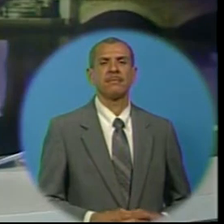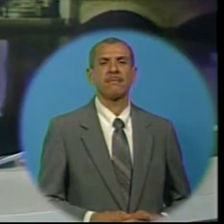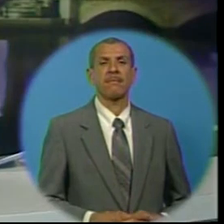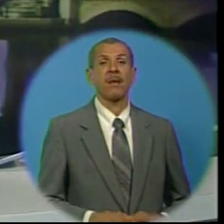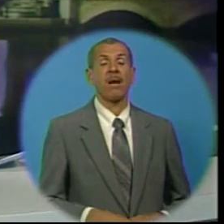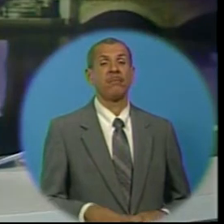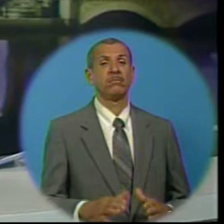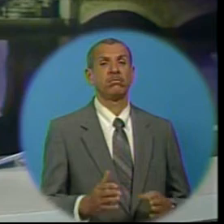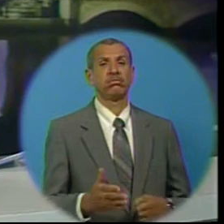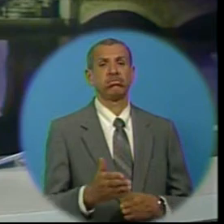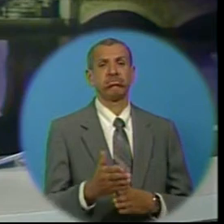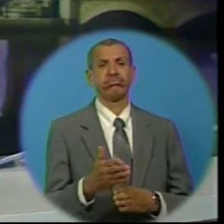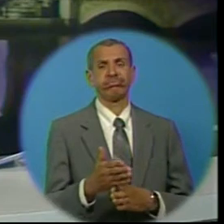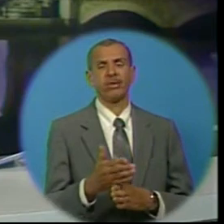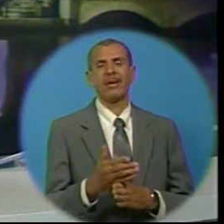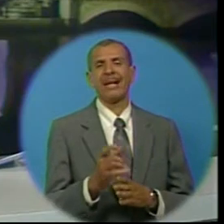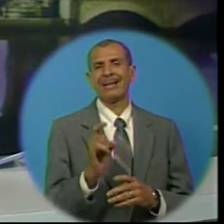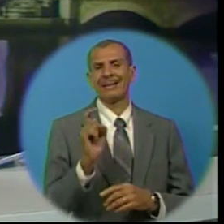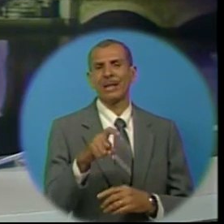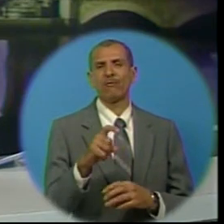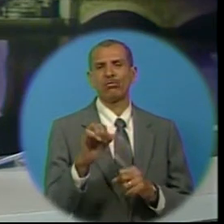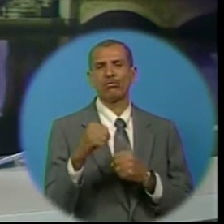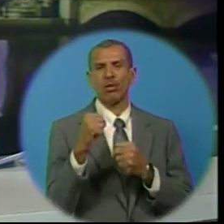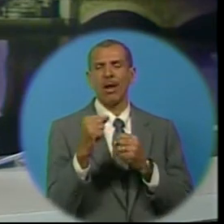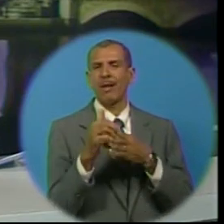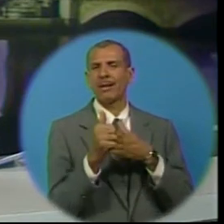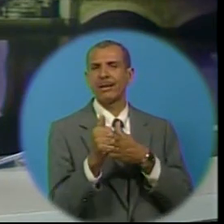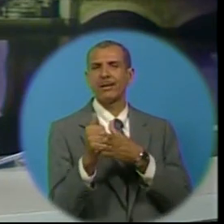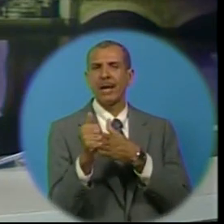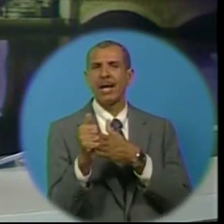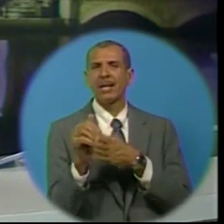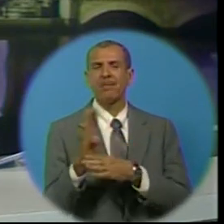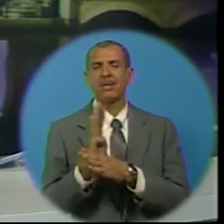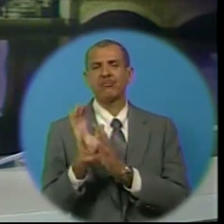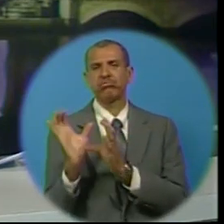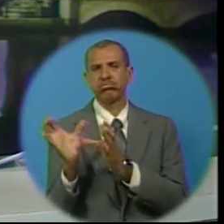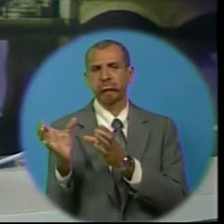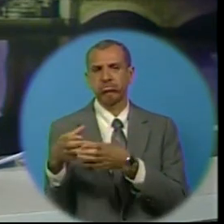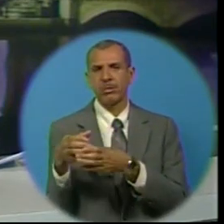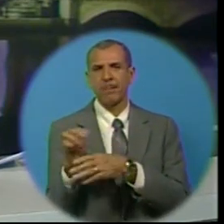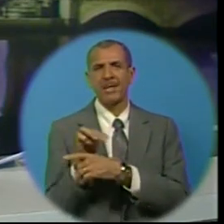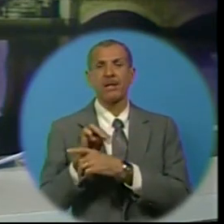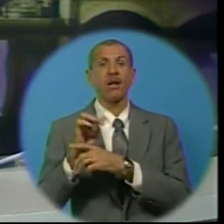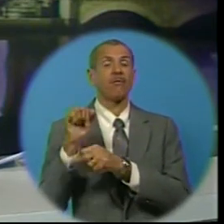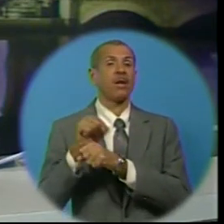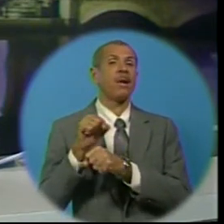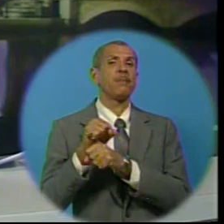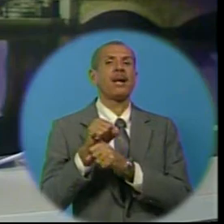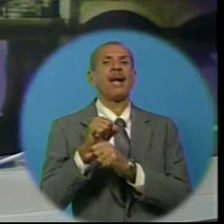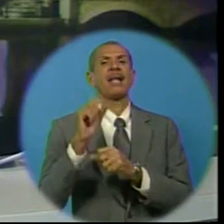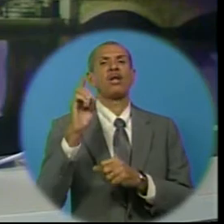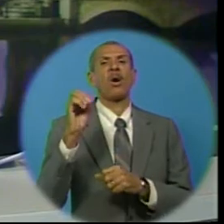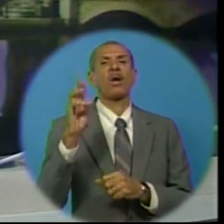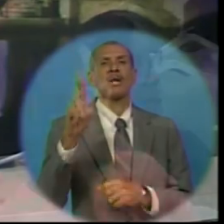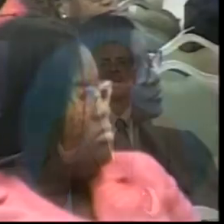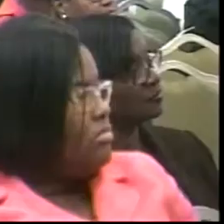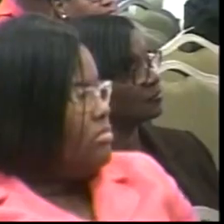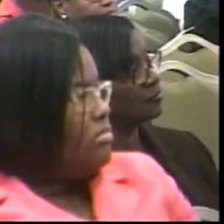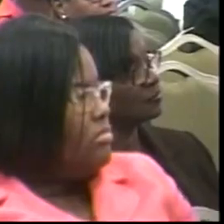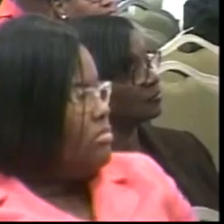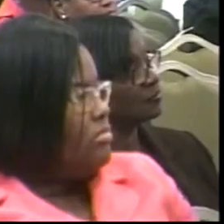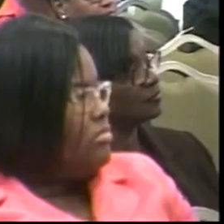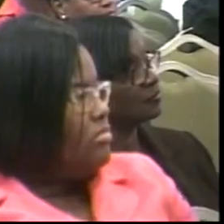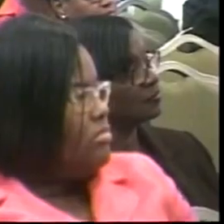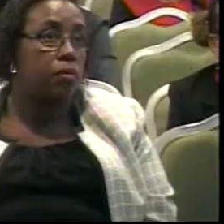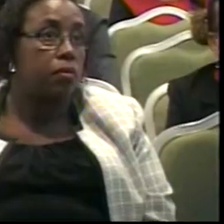There's a growing need for strong leadership in the local business sector. This from Minister of Labour Dr. Esther Bayer in her address at the